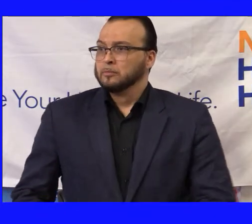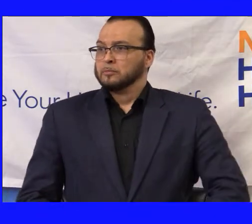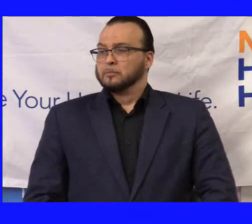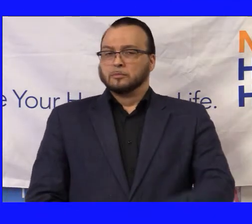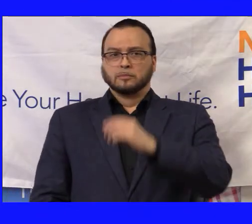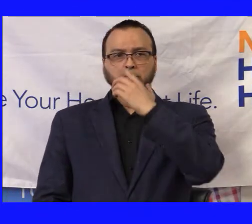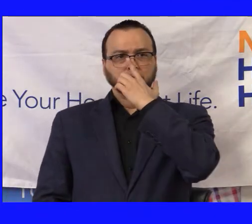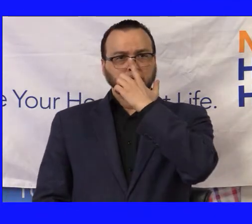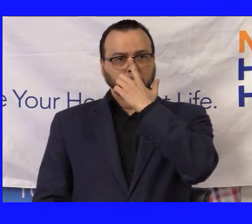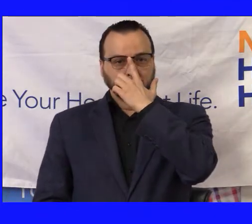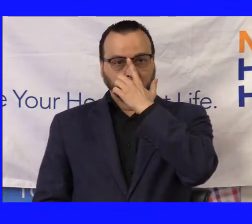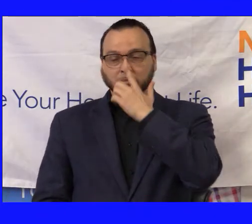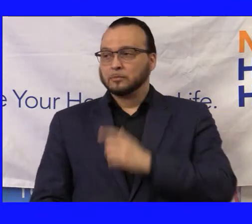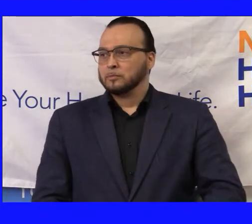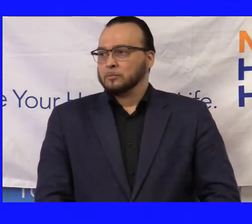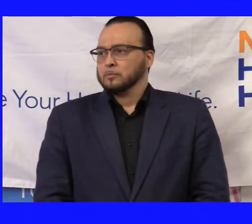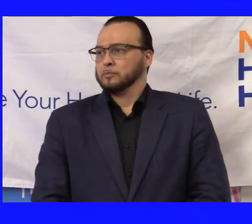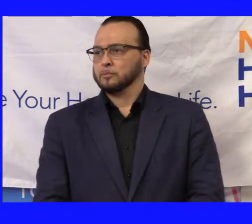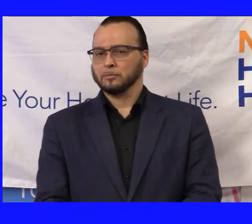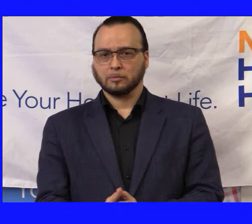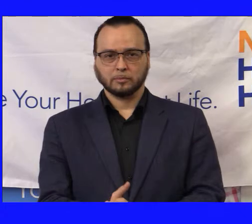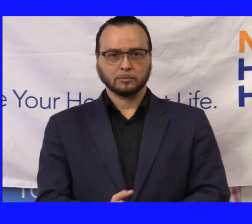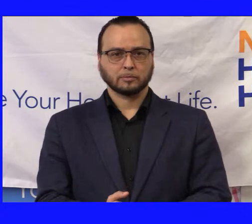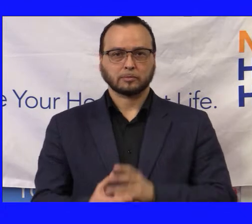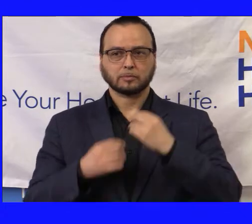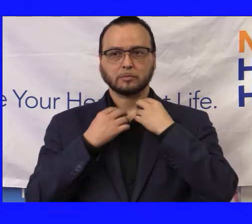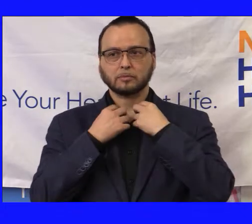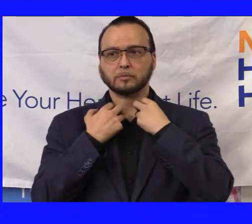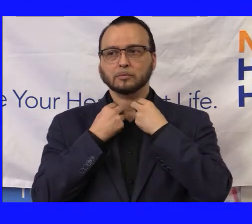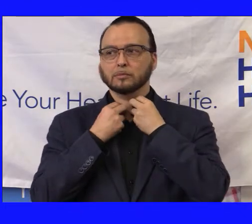Yeah, okay, just let me know when to start.